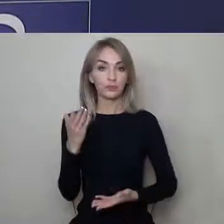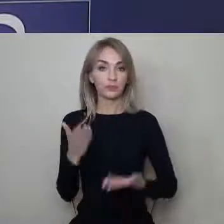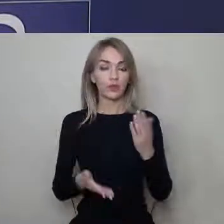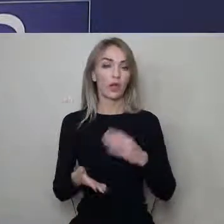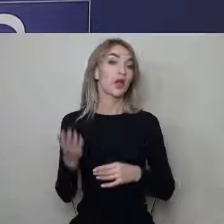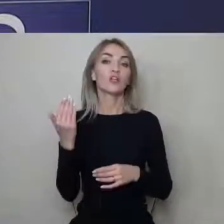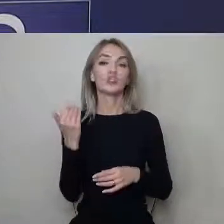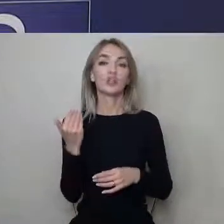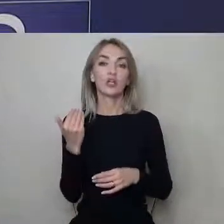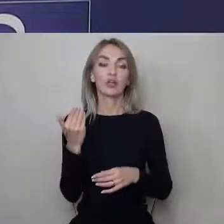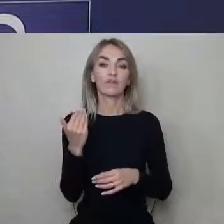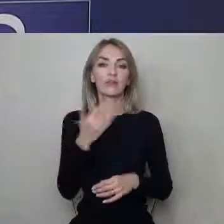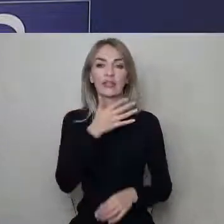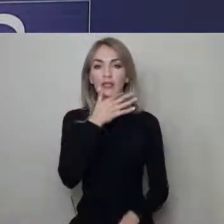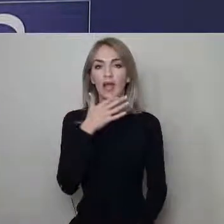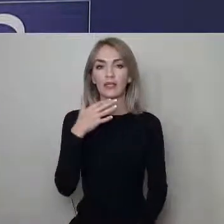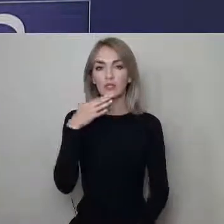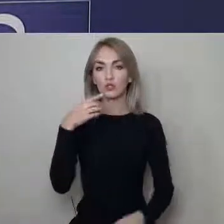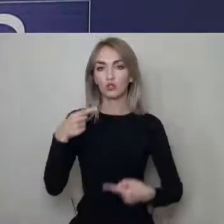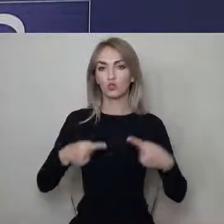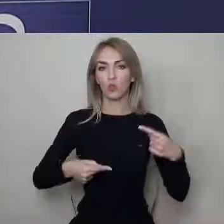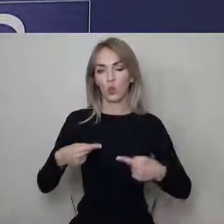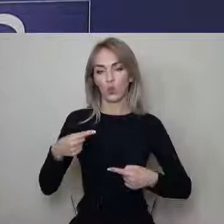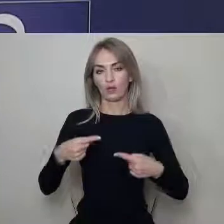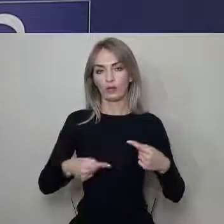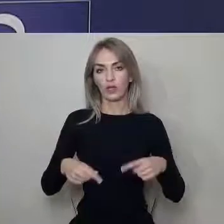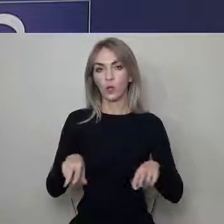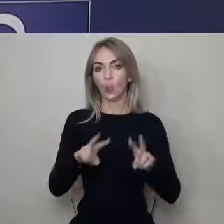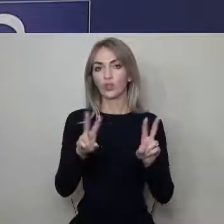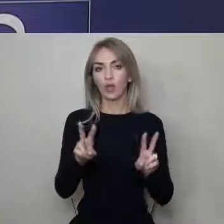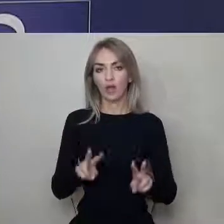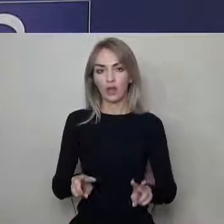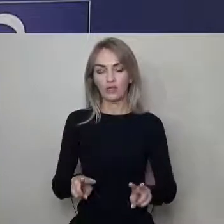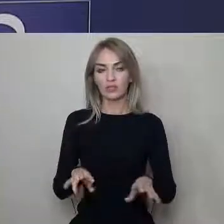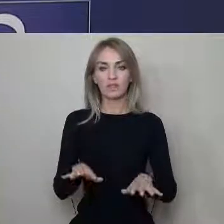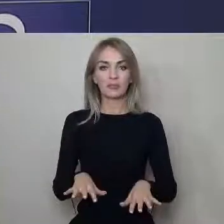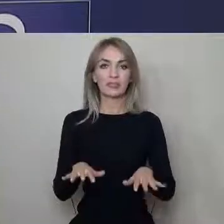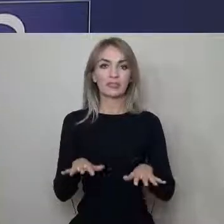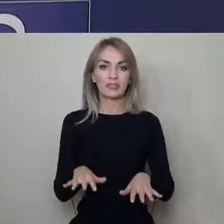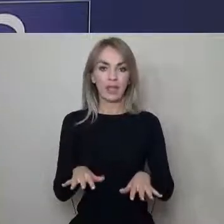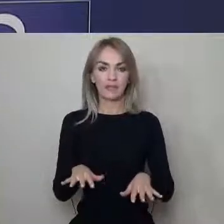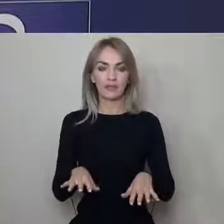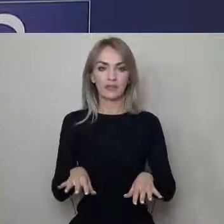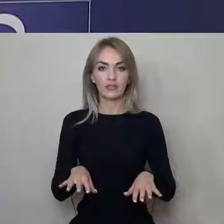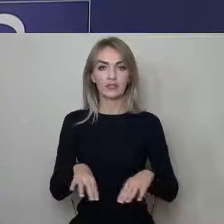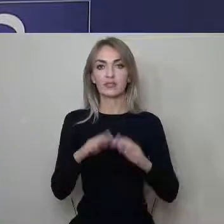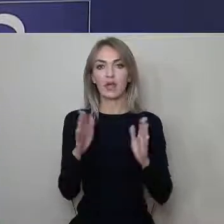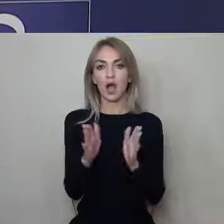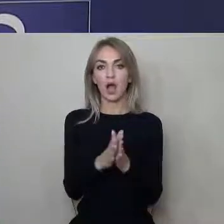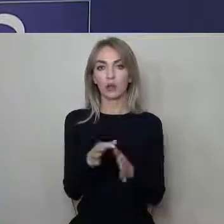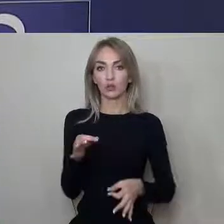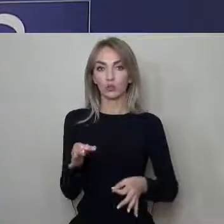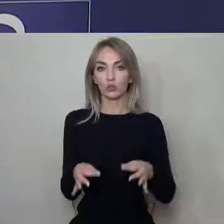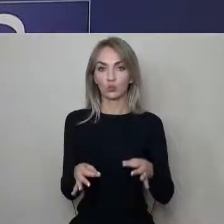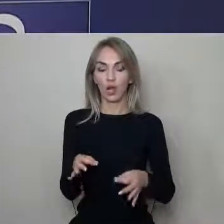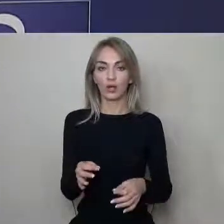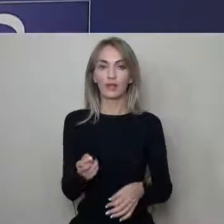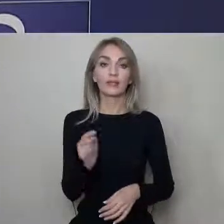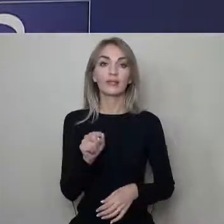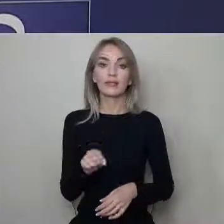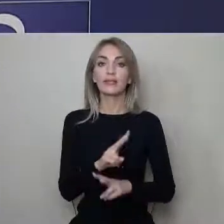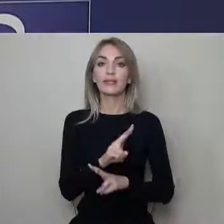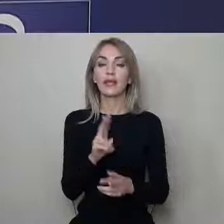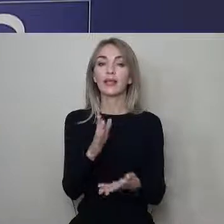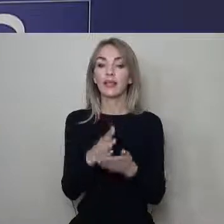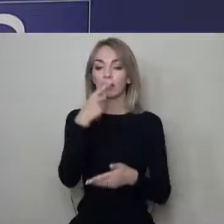redistribution of jurisdiction or powers between different courts. Previously, a lot of disputes were handled by local